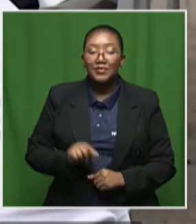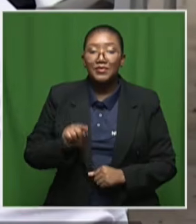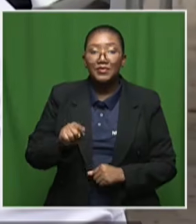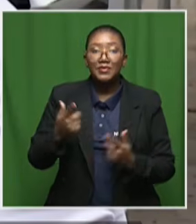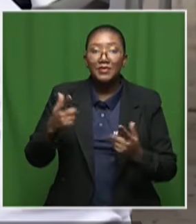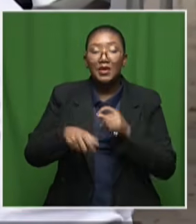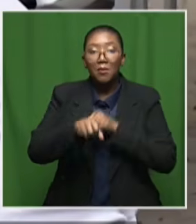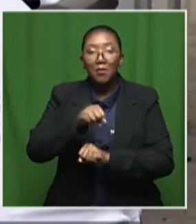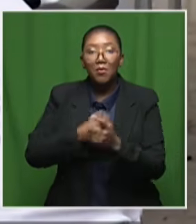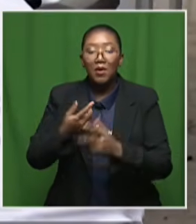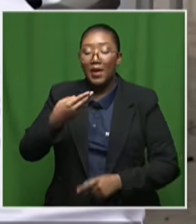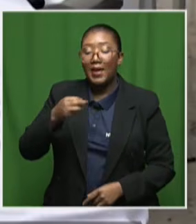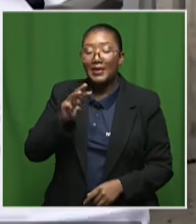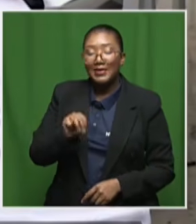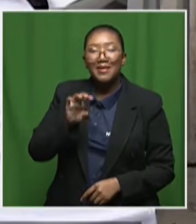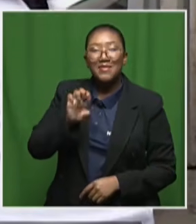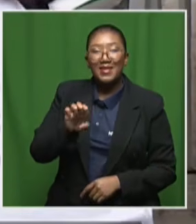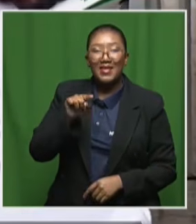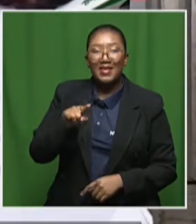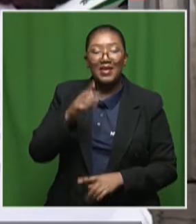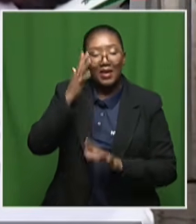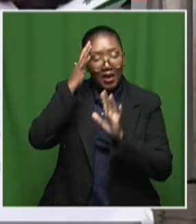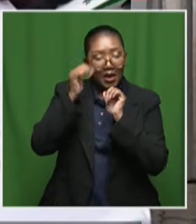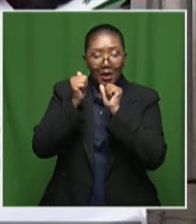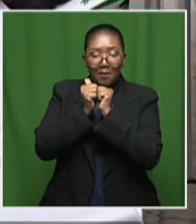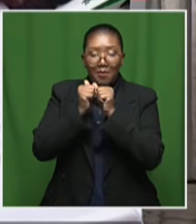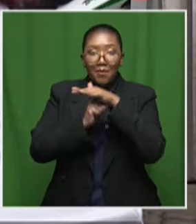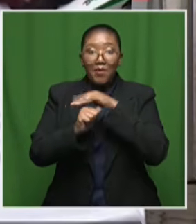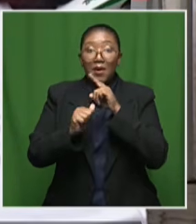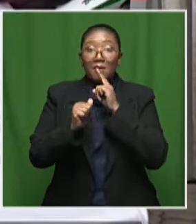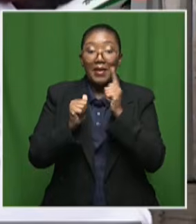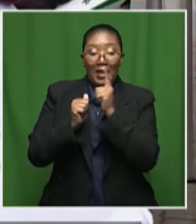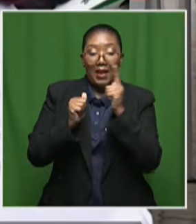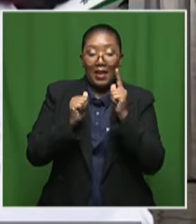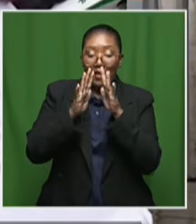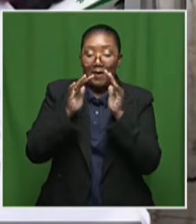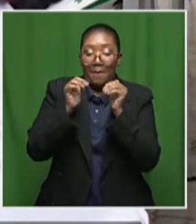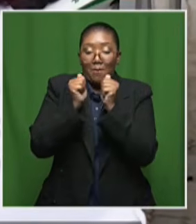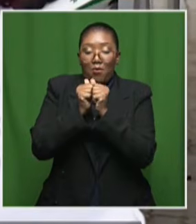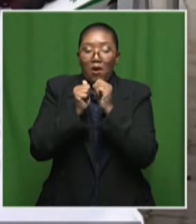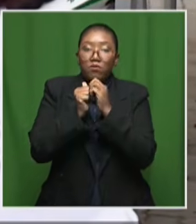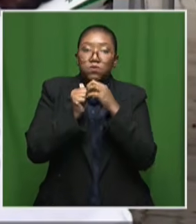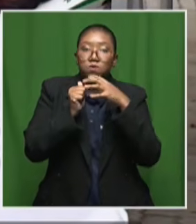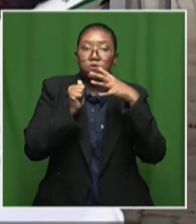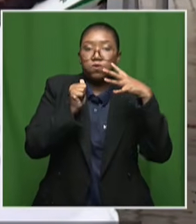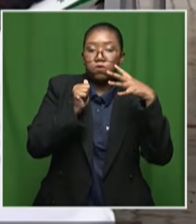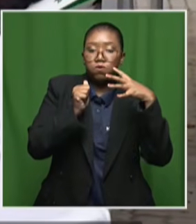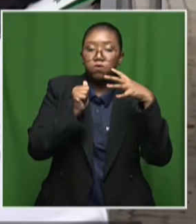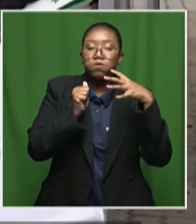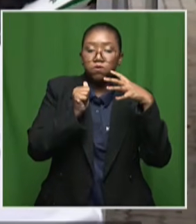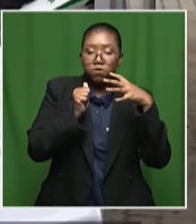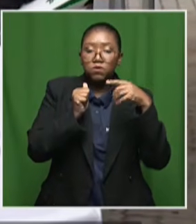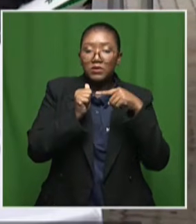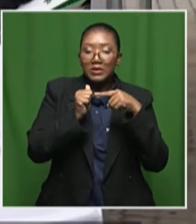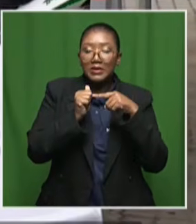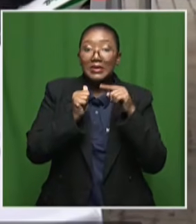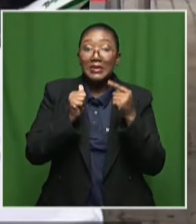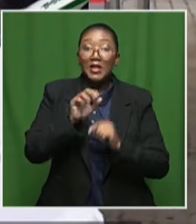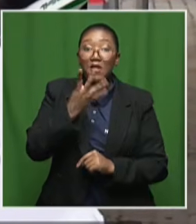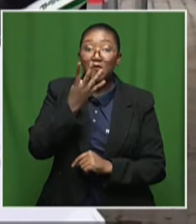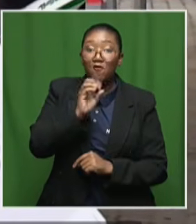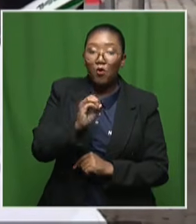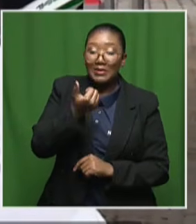with HME, a rare brain condition. In his case, it's his left side of his brain that's abnormally grown, causing 40 to 60